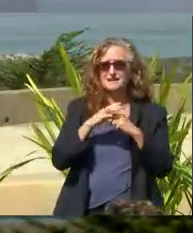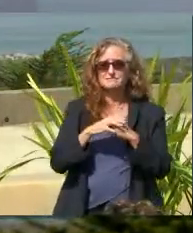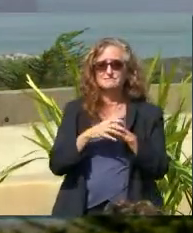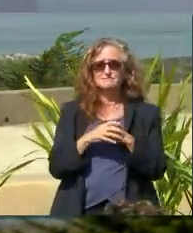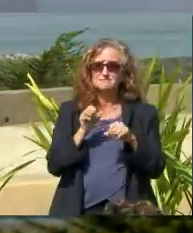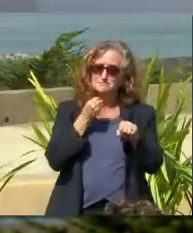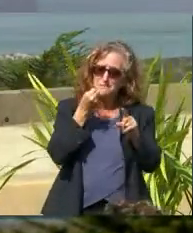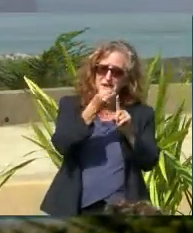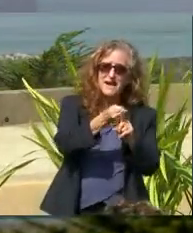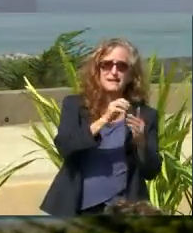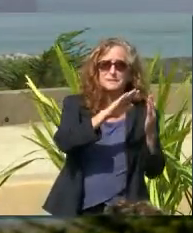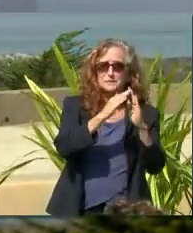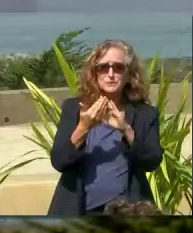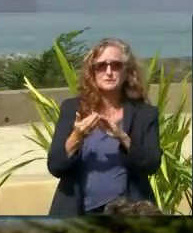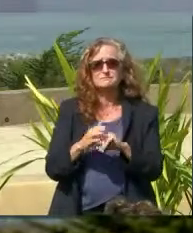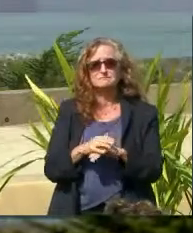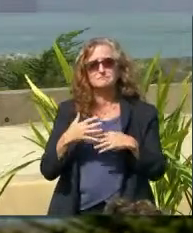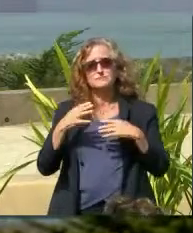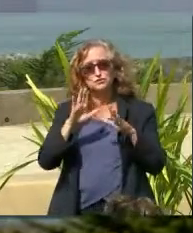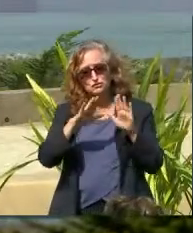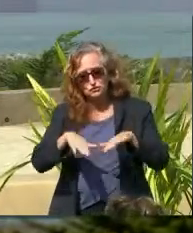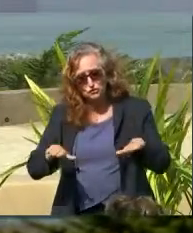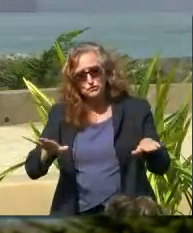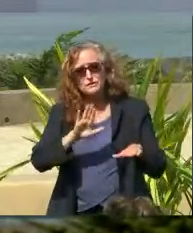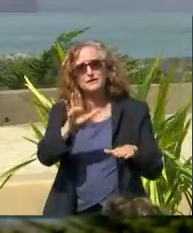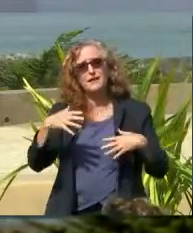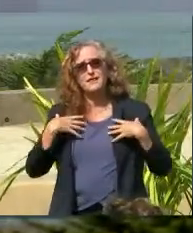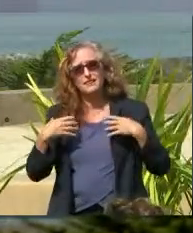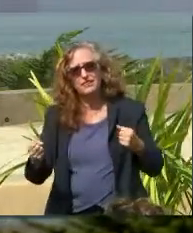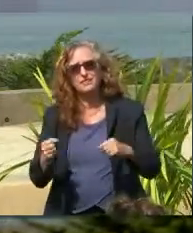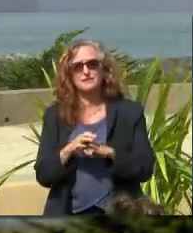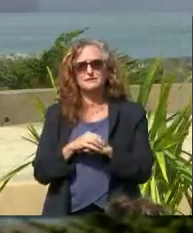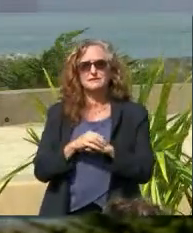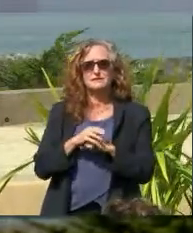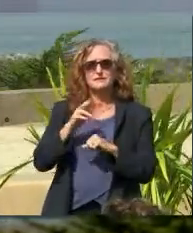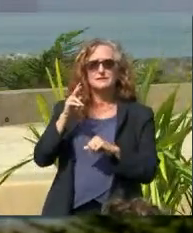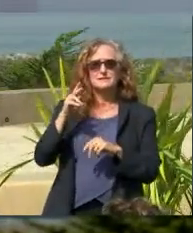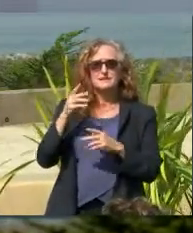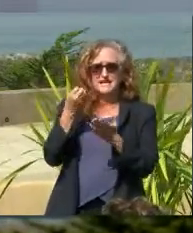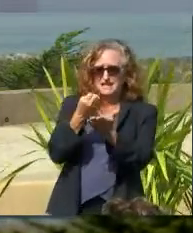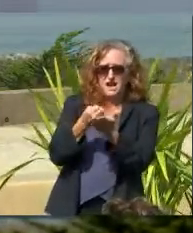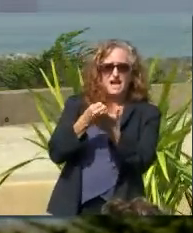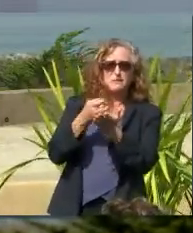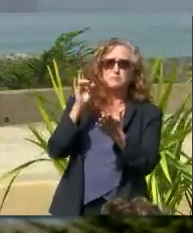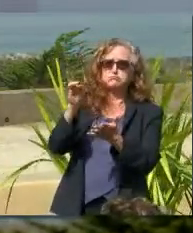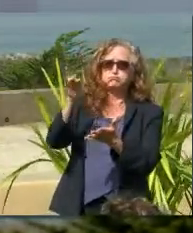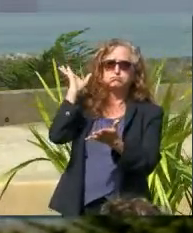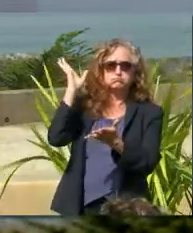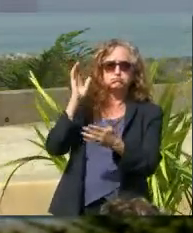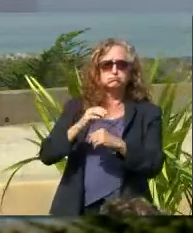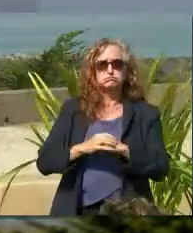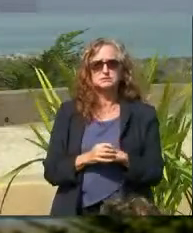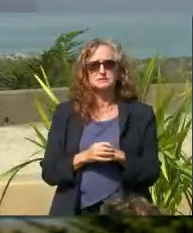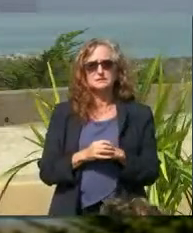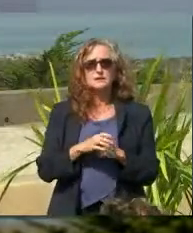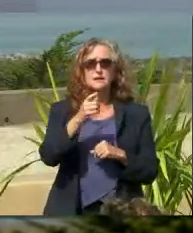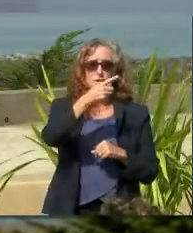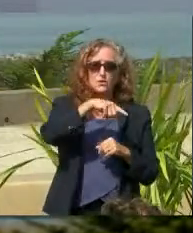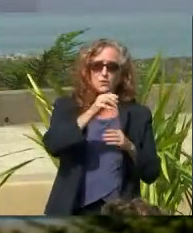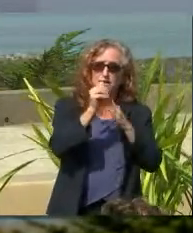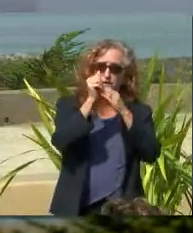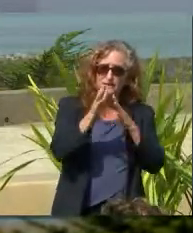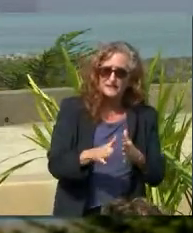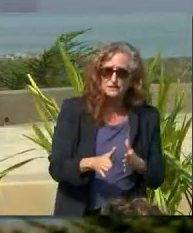children. We understand its economic disadvantage to our economies. But fundamentally, we are leaders, and